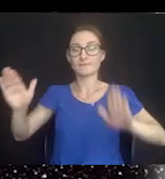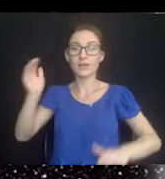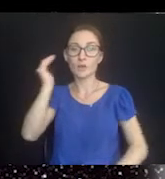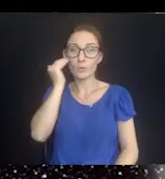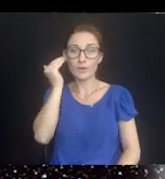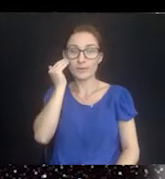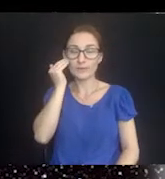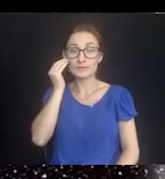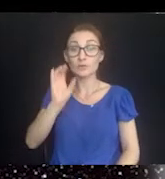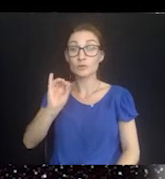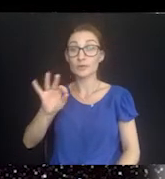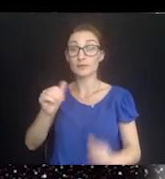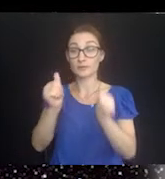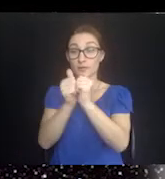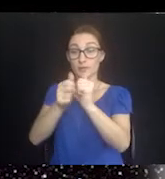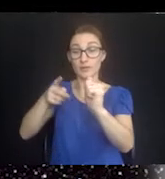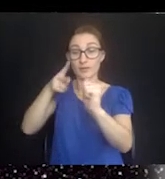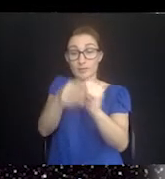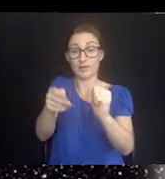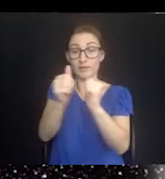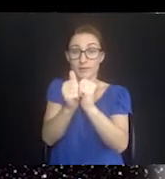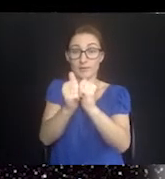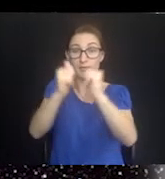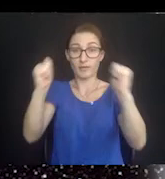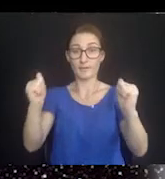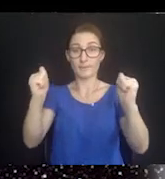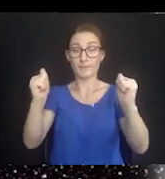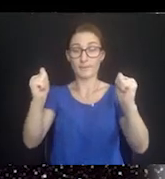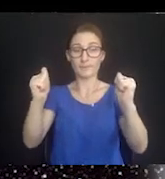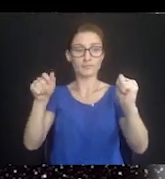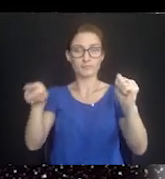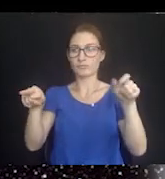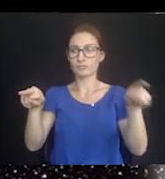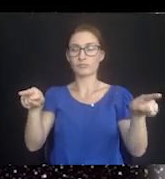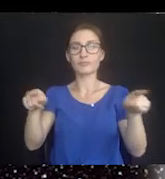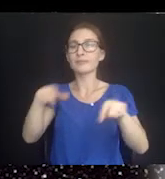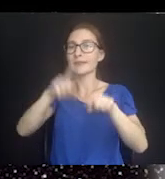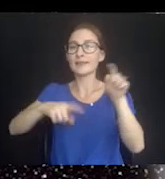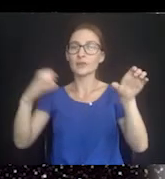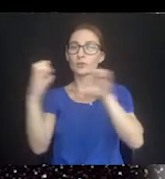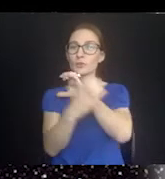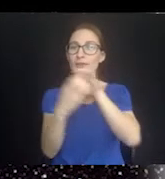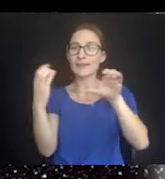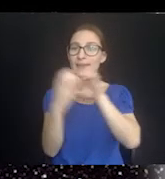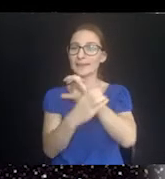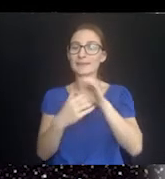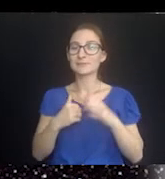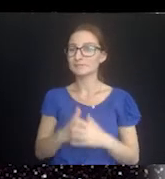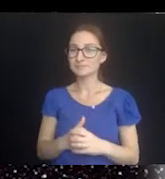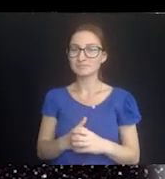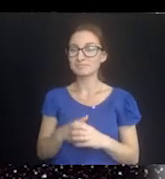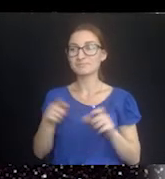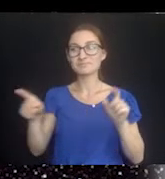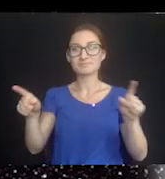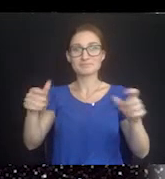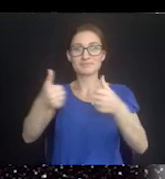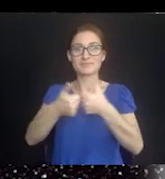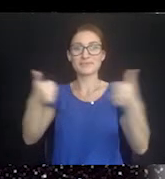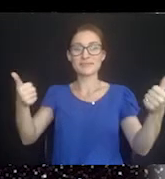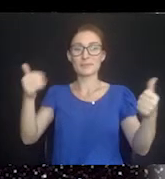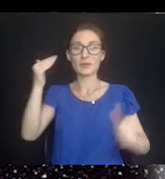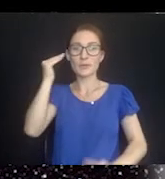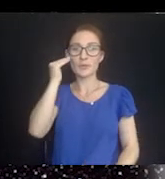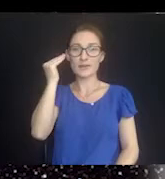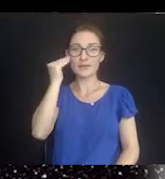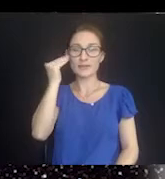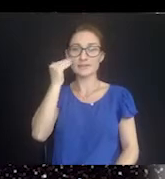Each brain has a separate awareness. So if you cut the tracks that allow them to communicate with each other and you give information to one side, the